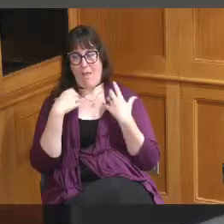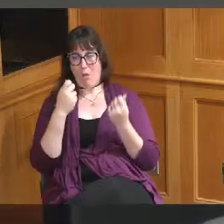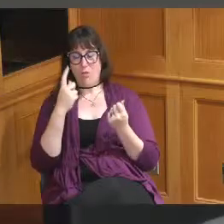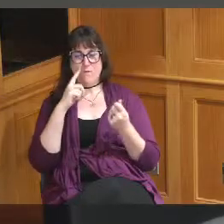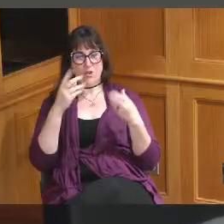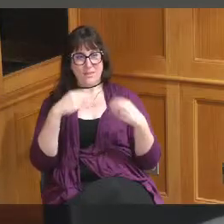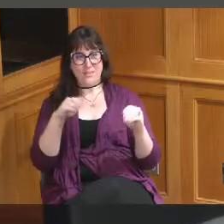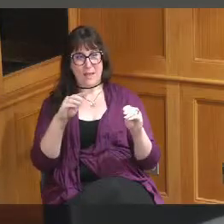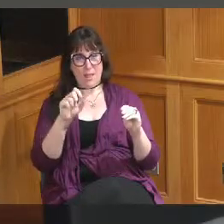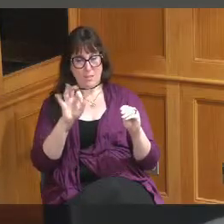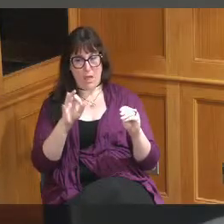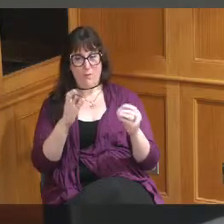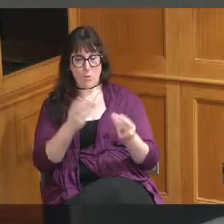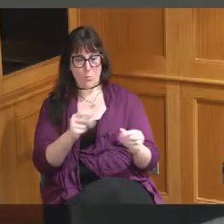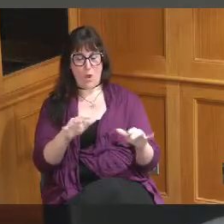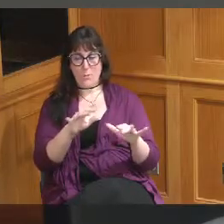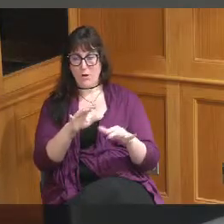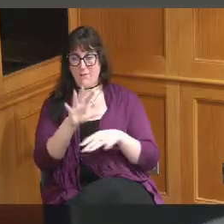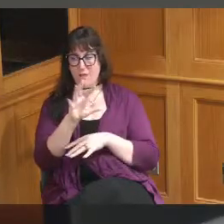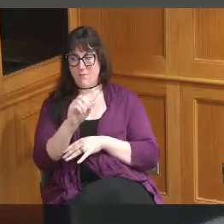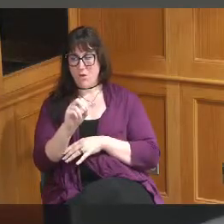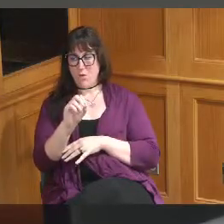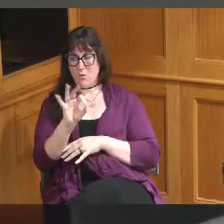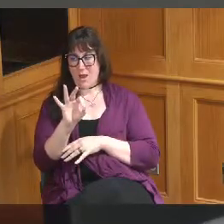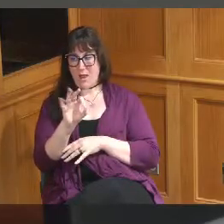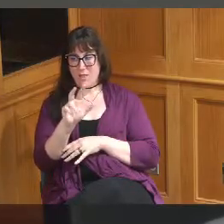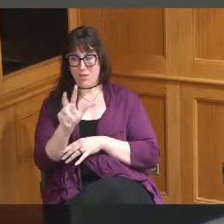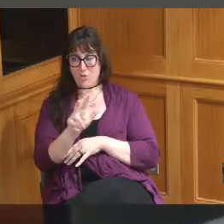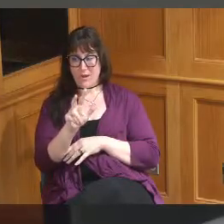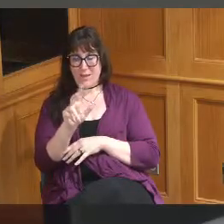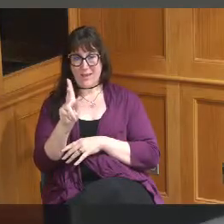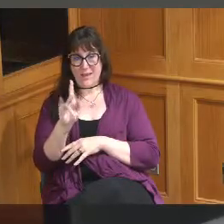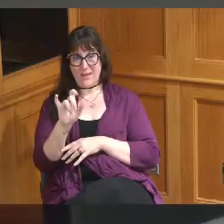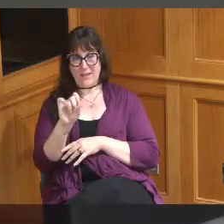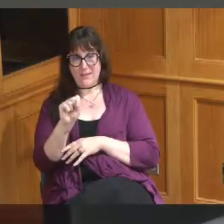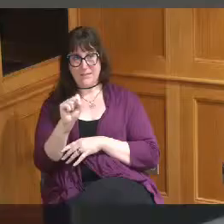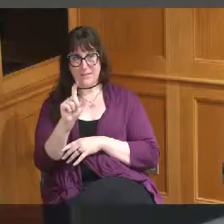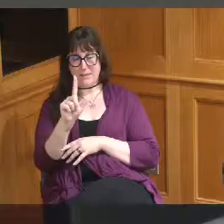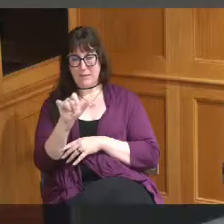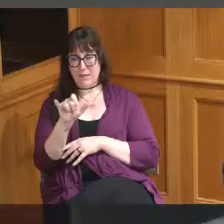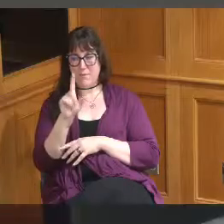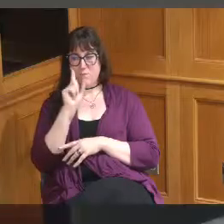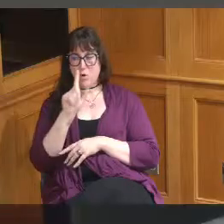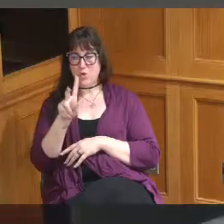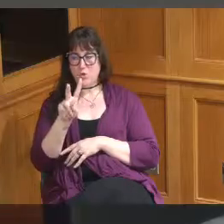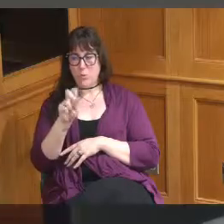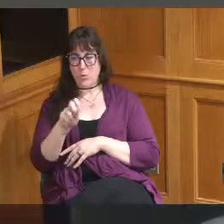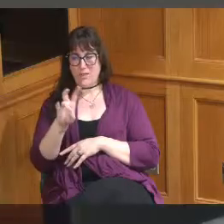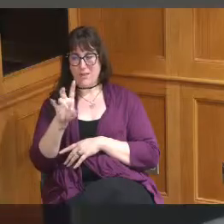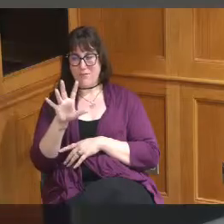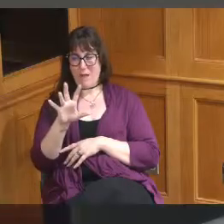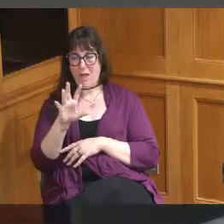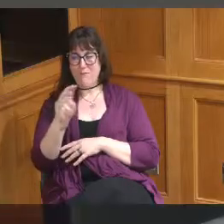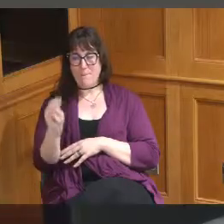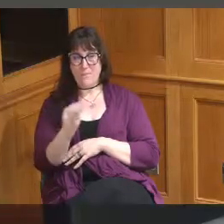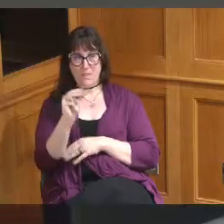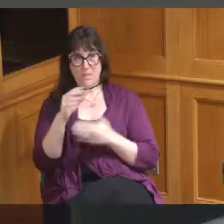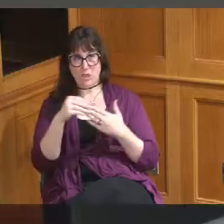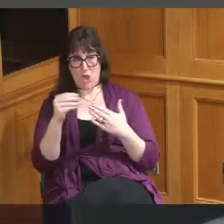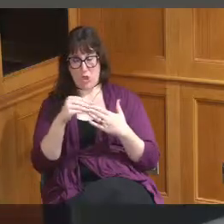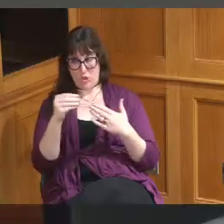of county-owned property of 5093 Kingsley for $2.75 million. The administration recommends